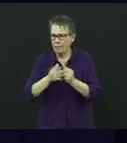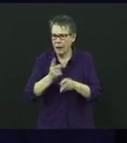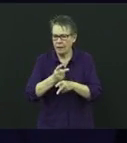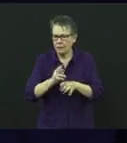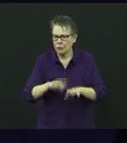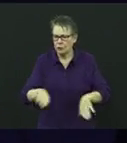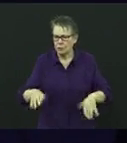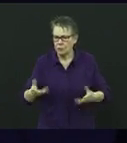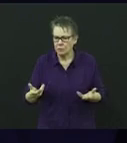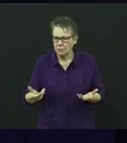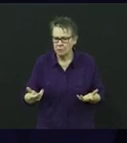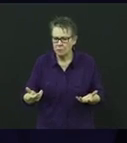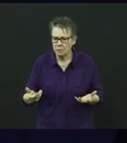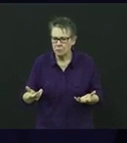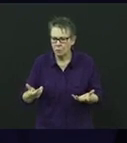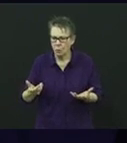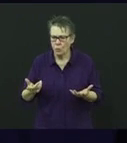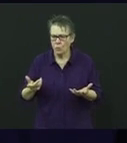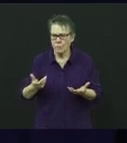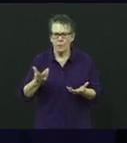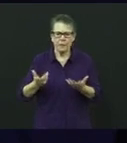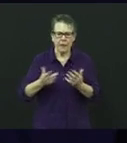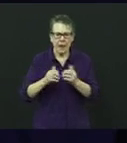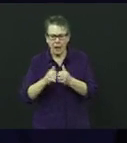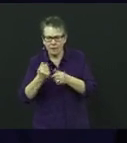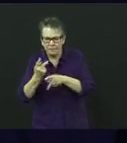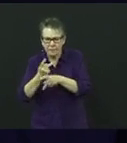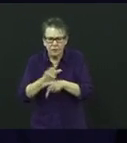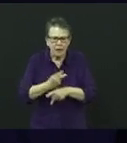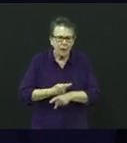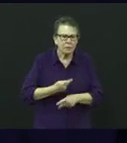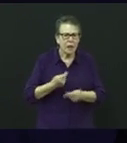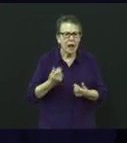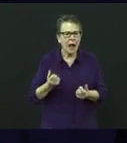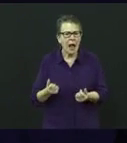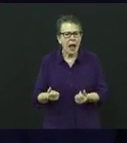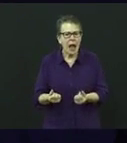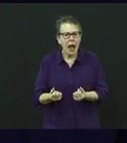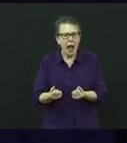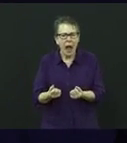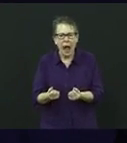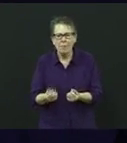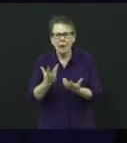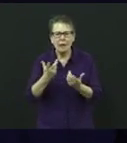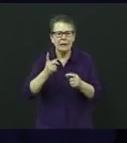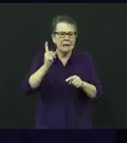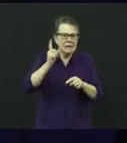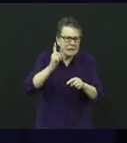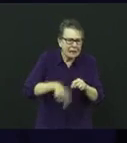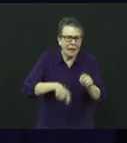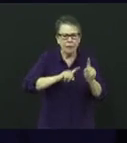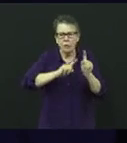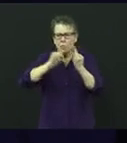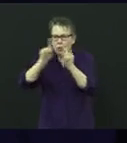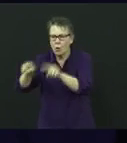their workforce cannot go to work because of childcare, and we're doing it by county, so that we might be able